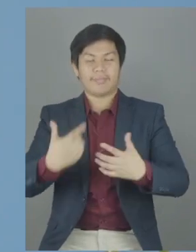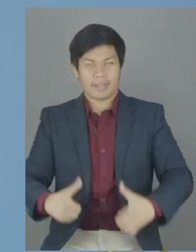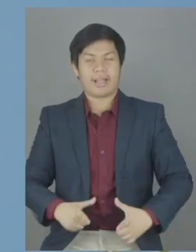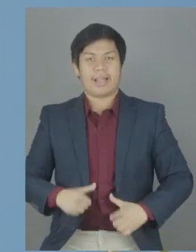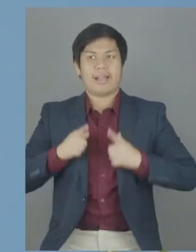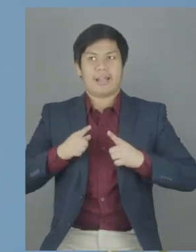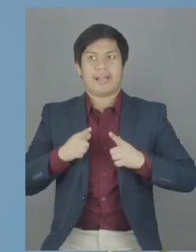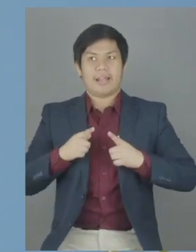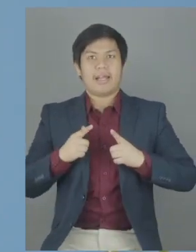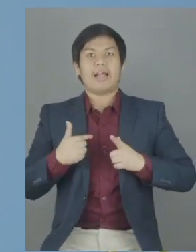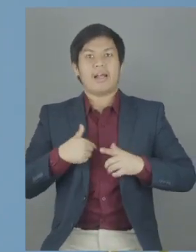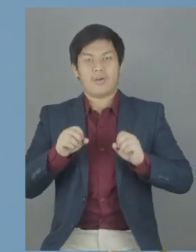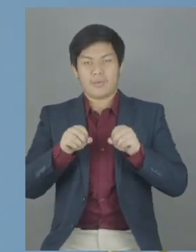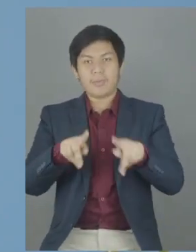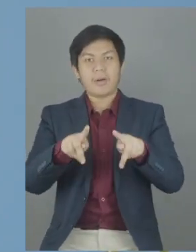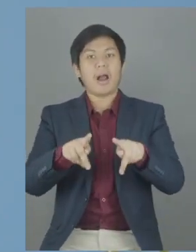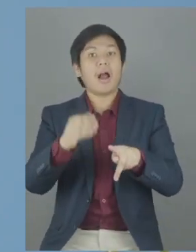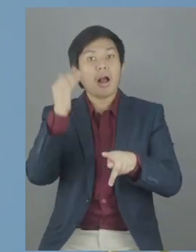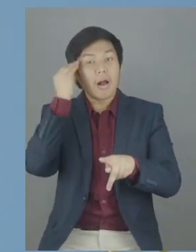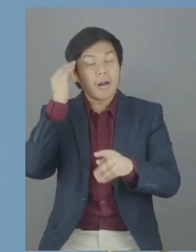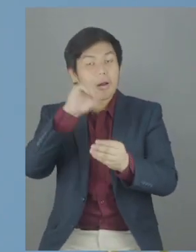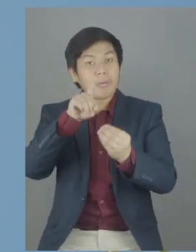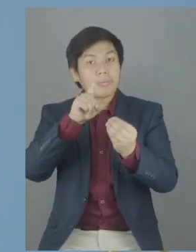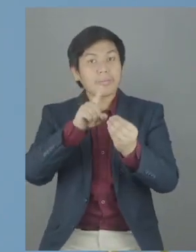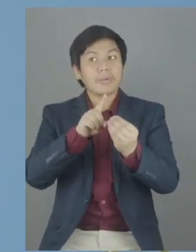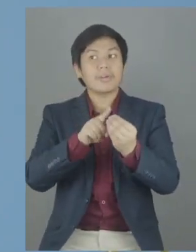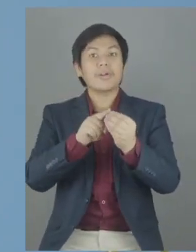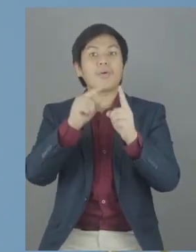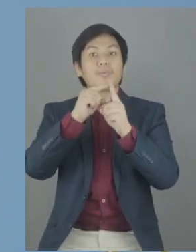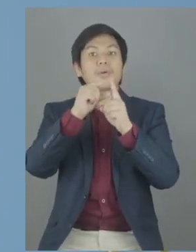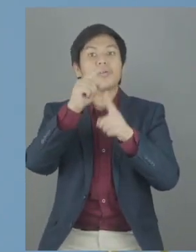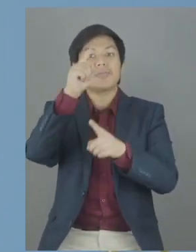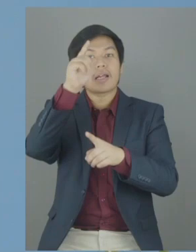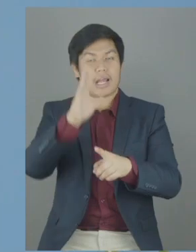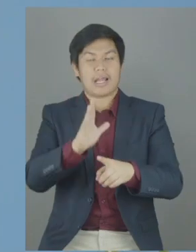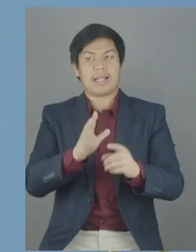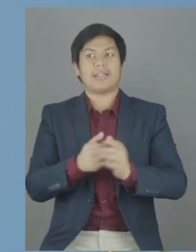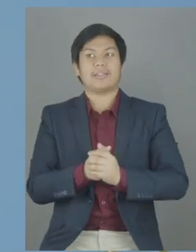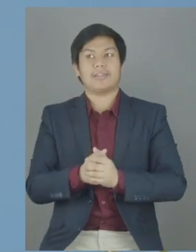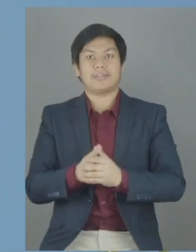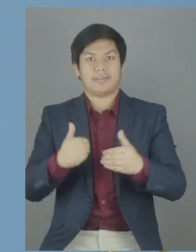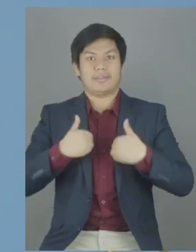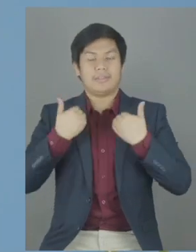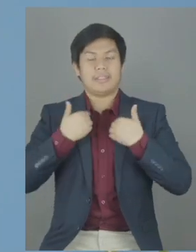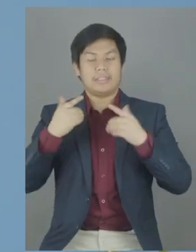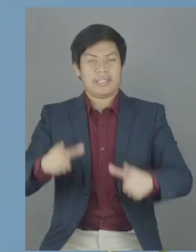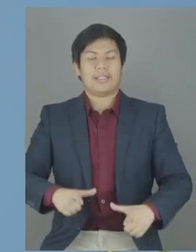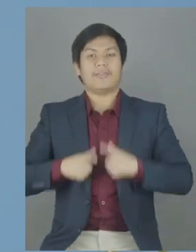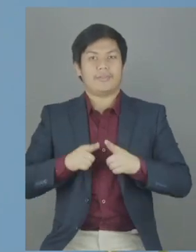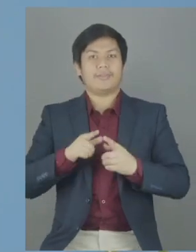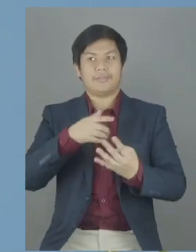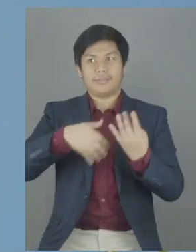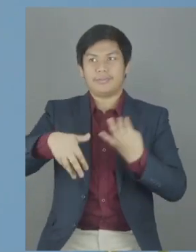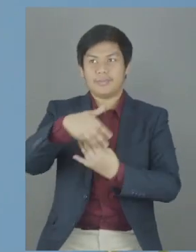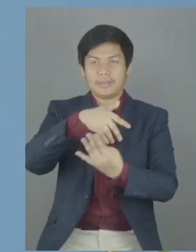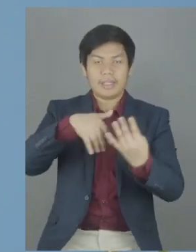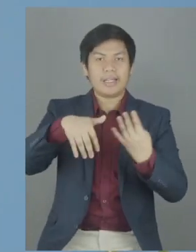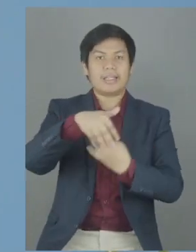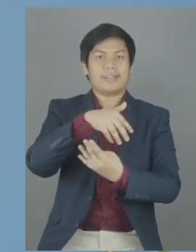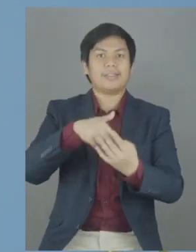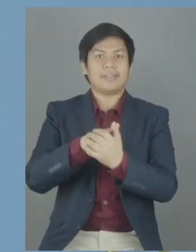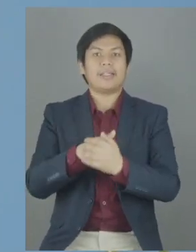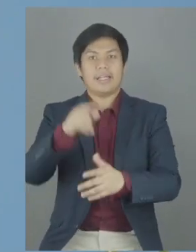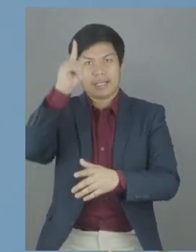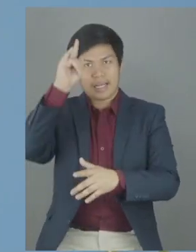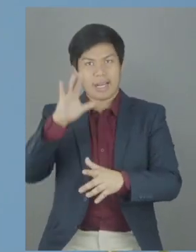had the opportunity to know more about the Word of God. The Youth Life community welcomed me and showed me God's